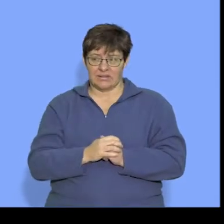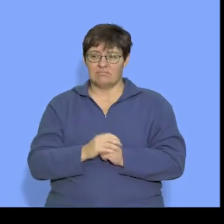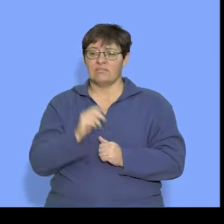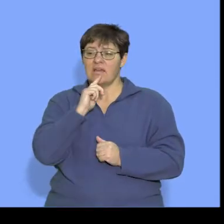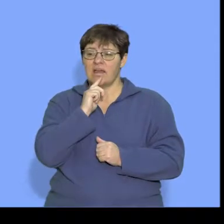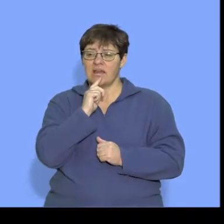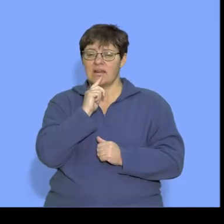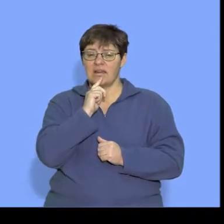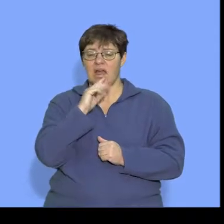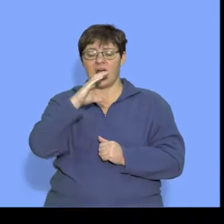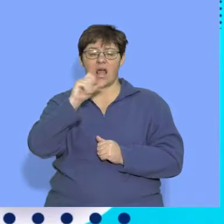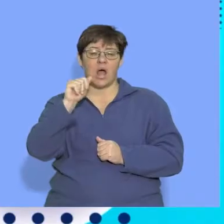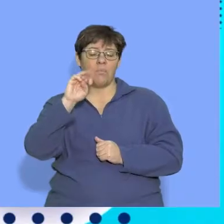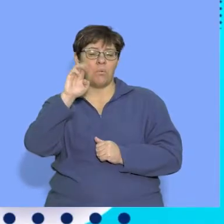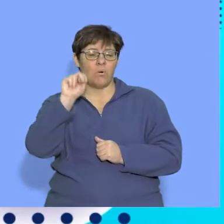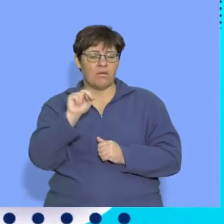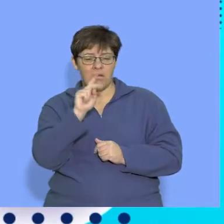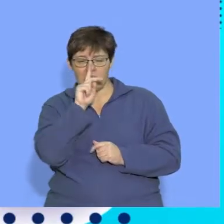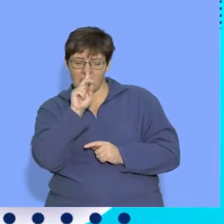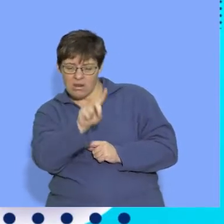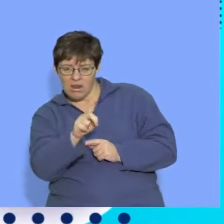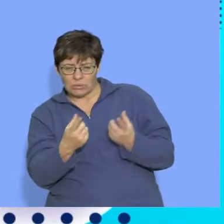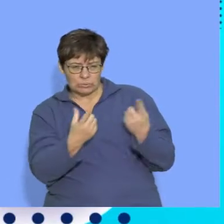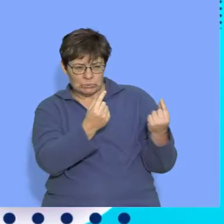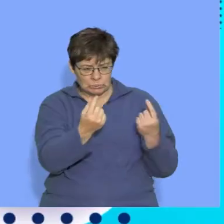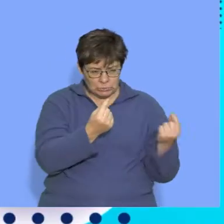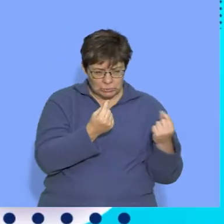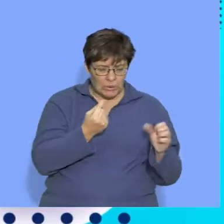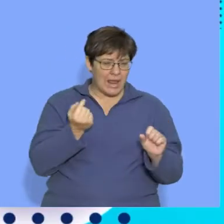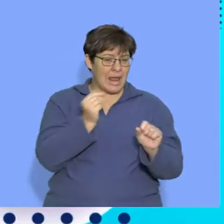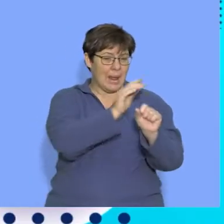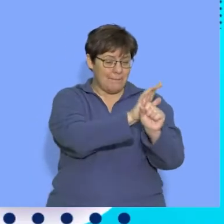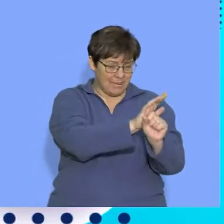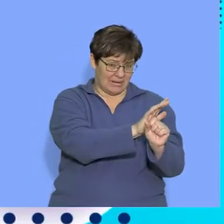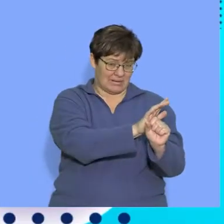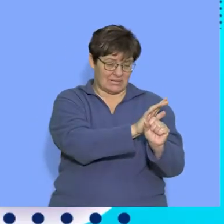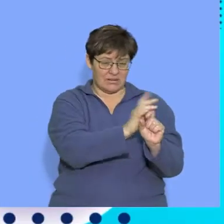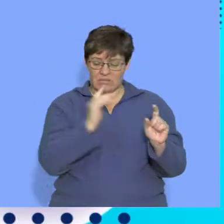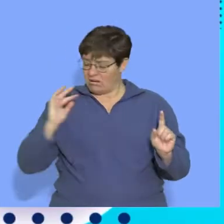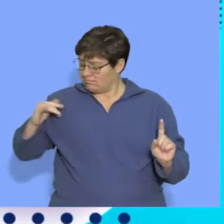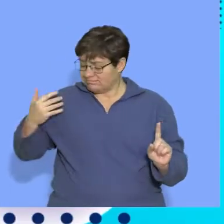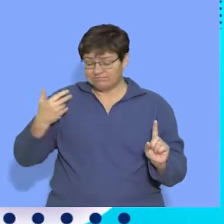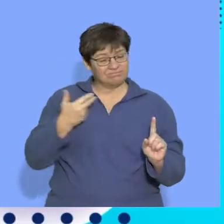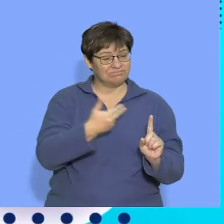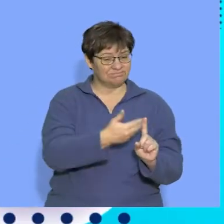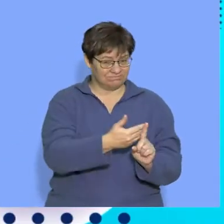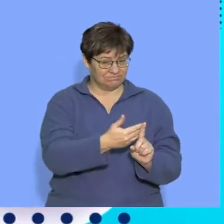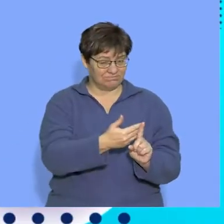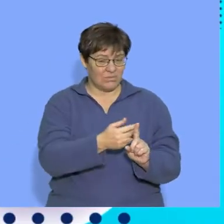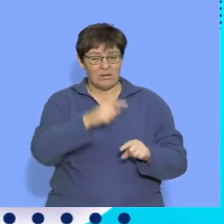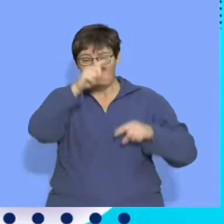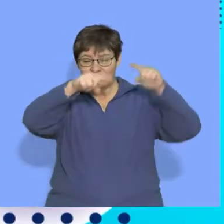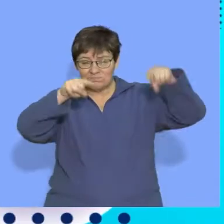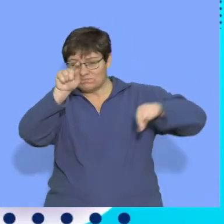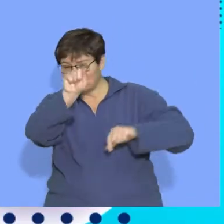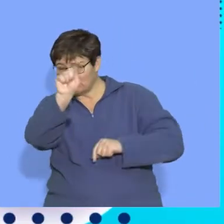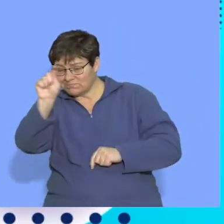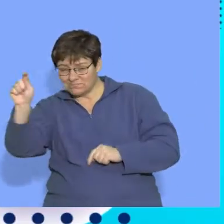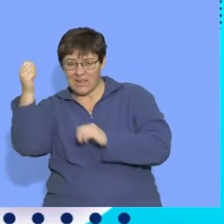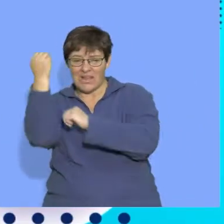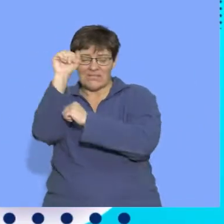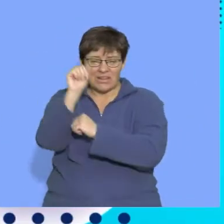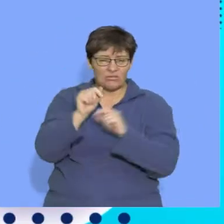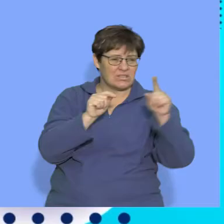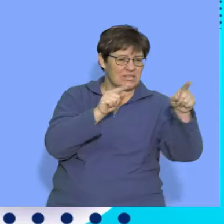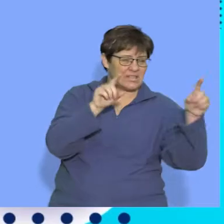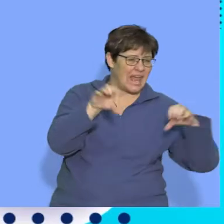recollect, we're looking at the impact that humans have on the environment and the amount of carbon dioxide produced by different factors or